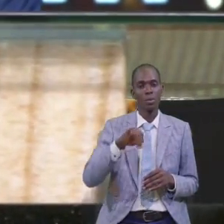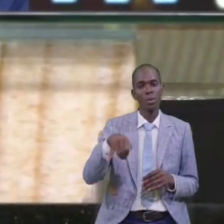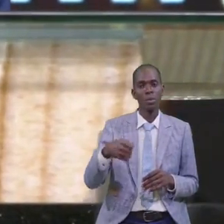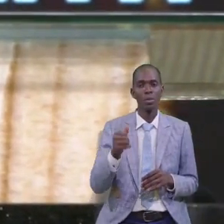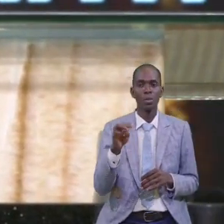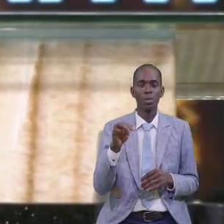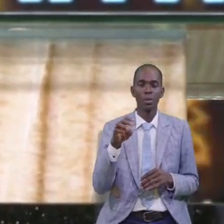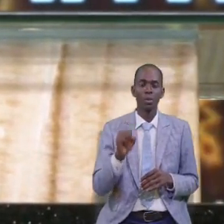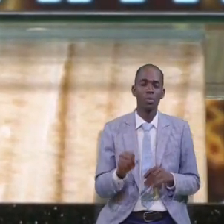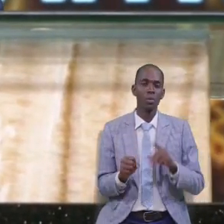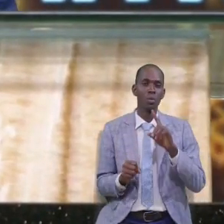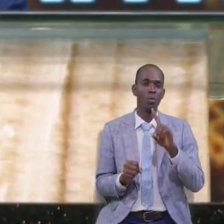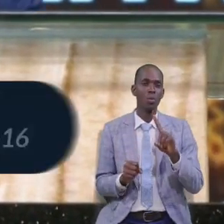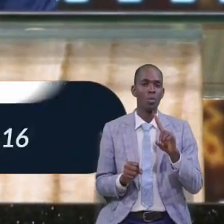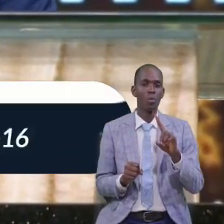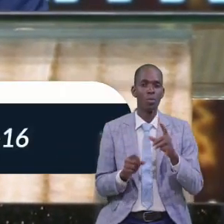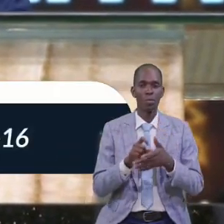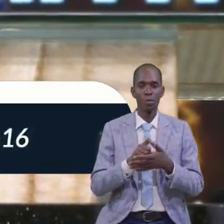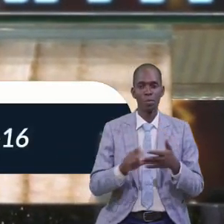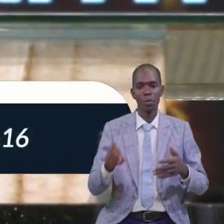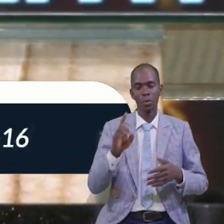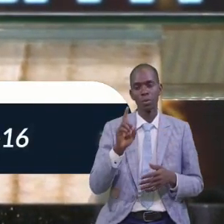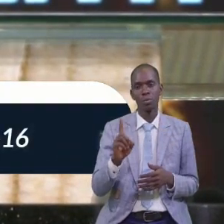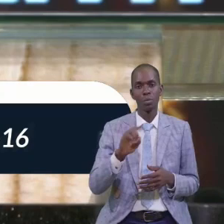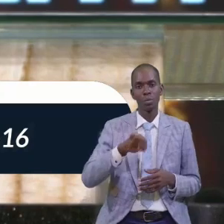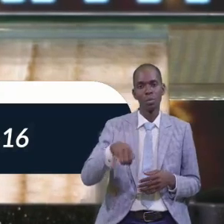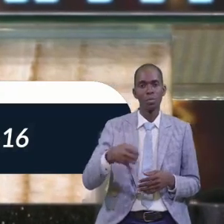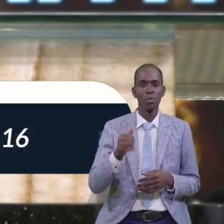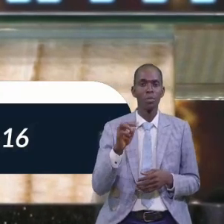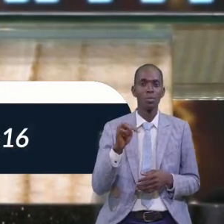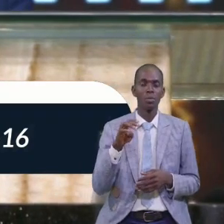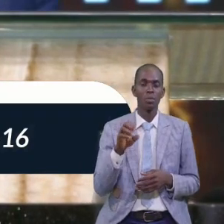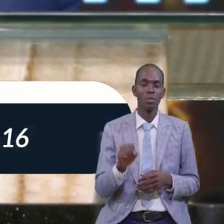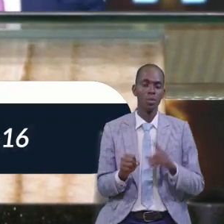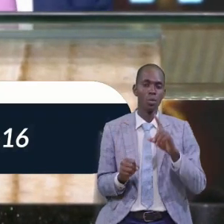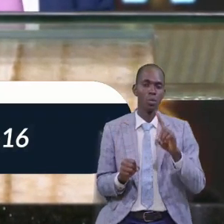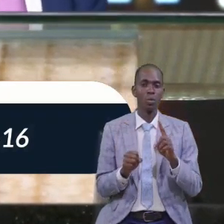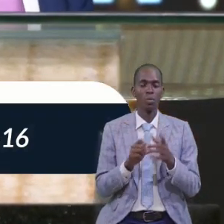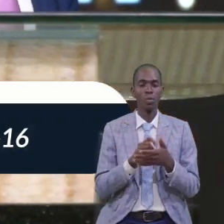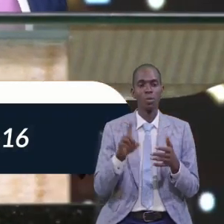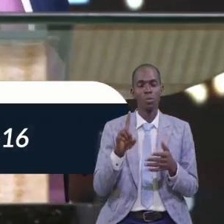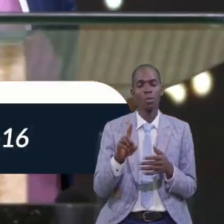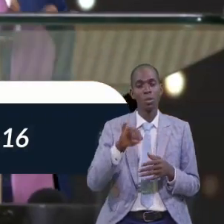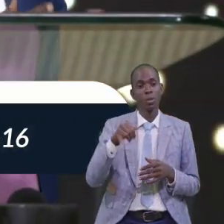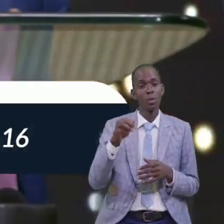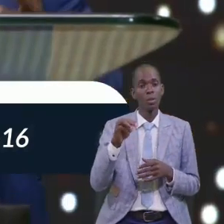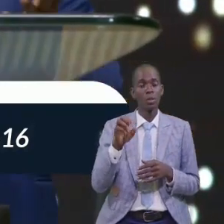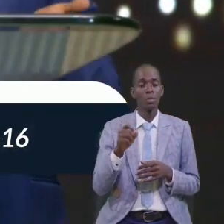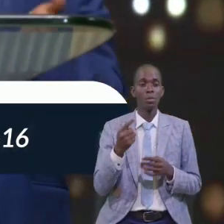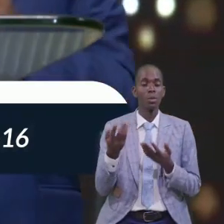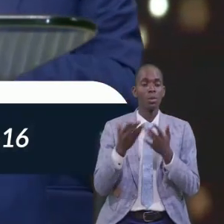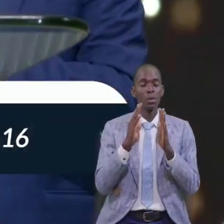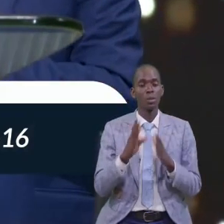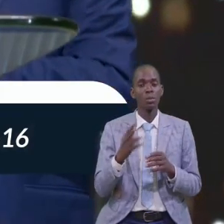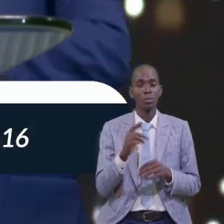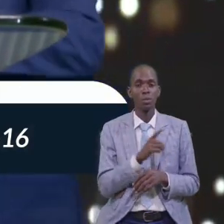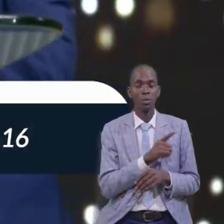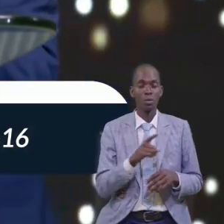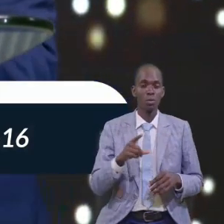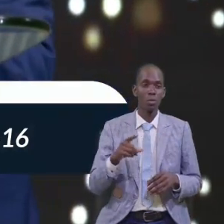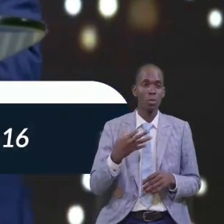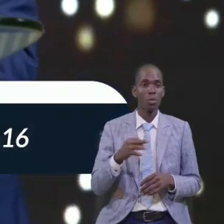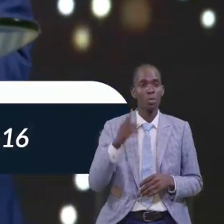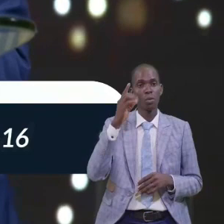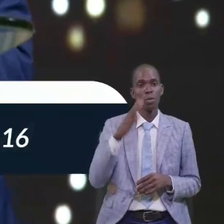chapter 1. We're reading from verse 1. James, a servant of God and of the Lord Jesus